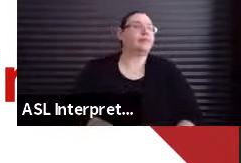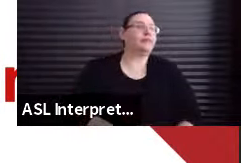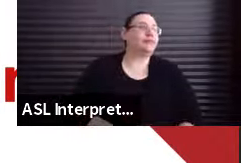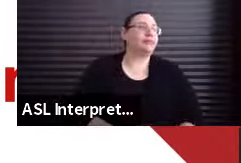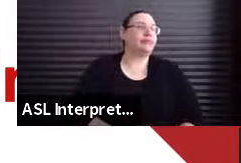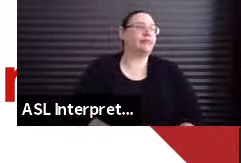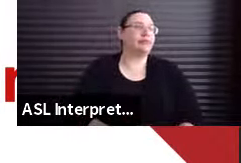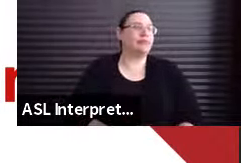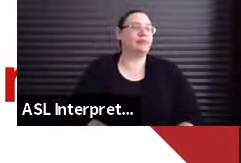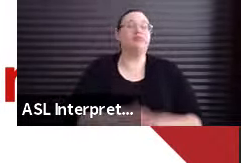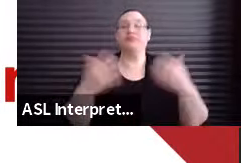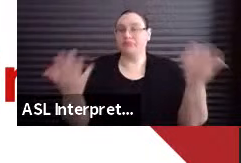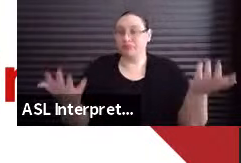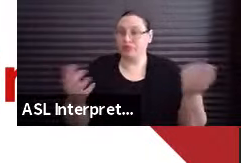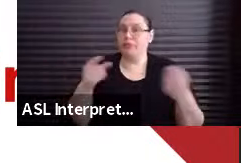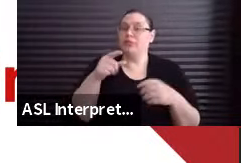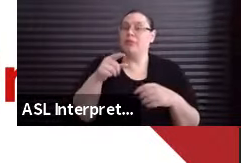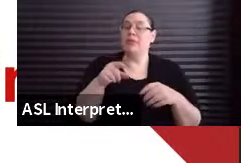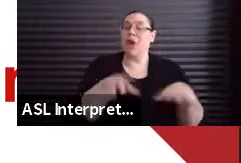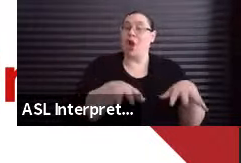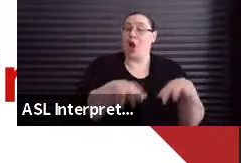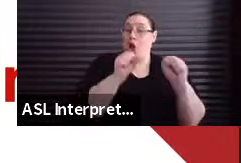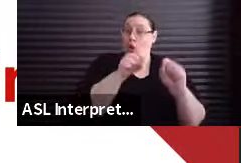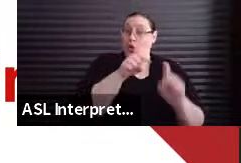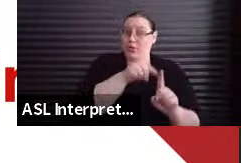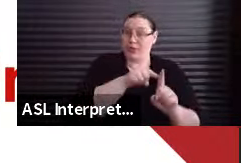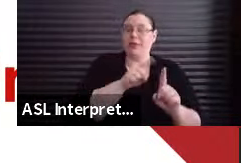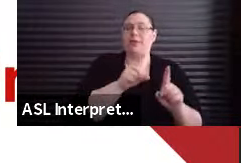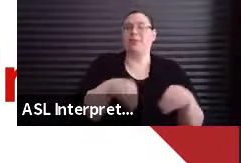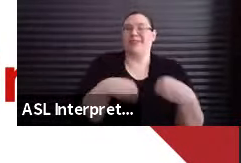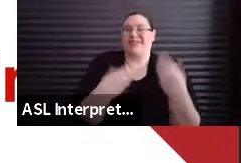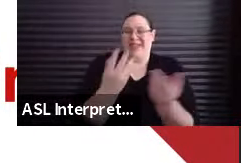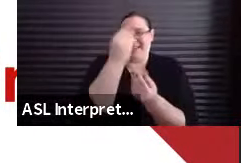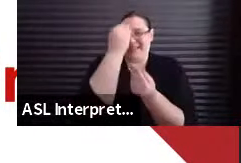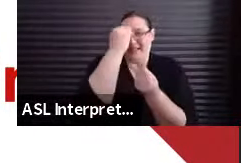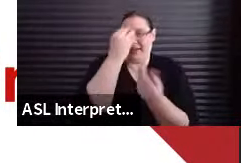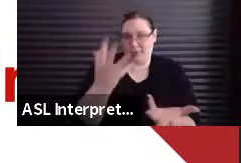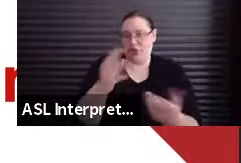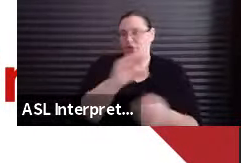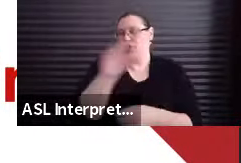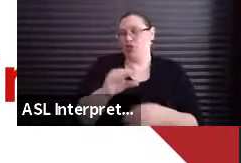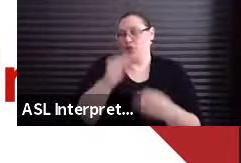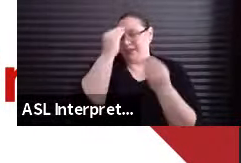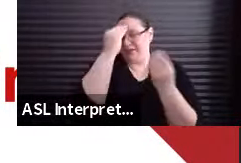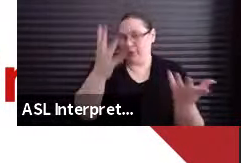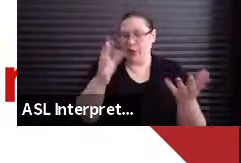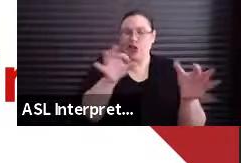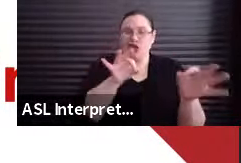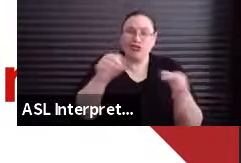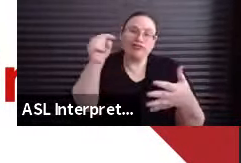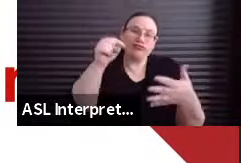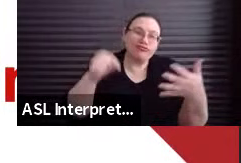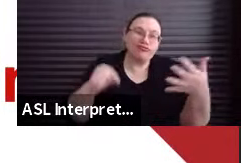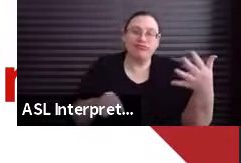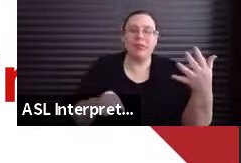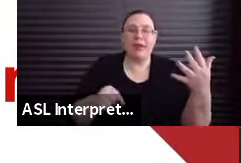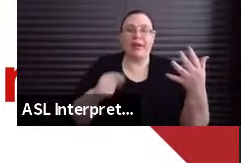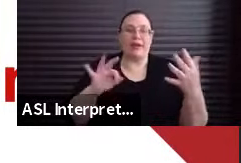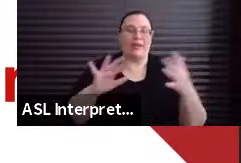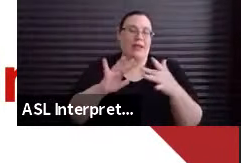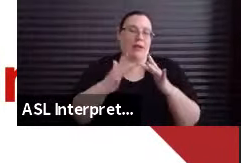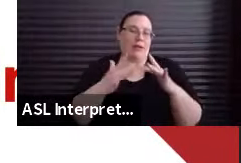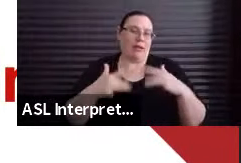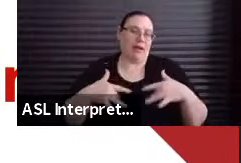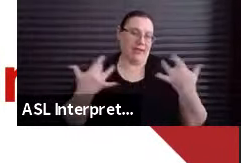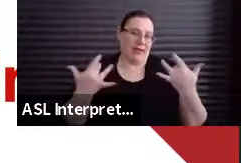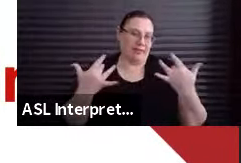And then you as the host would then provide that information, the Zoom information, the details of this online event via